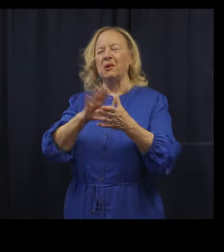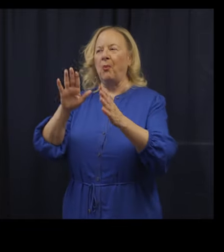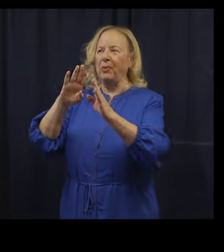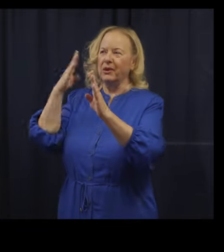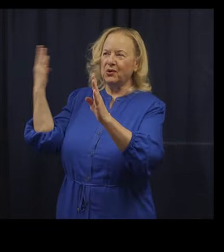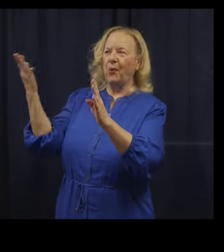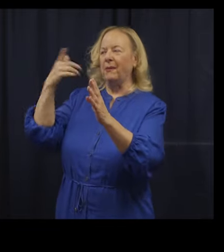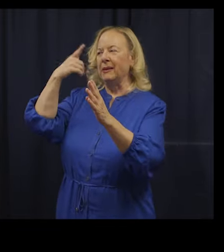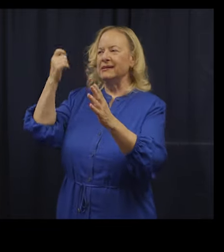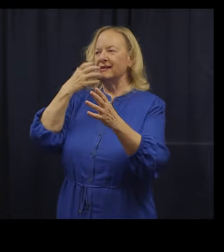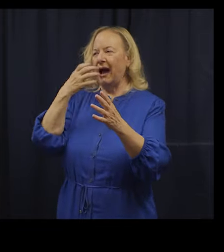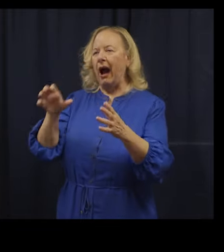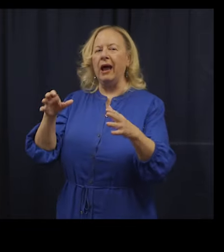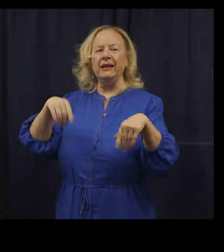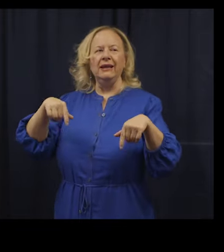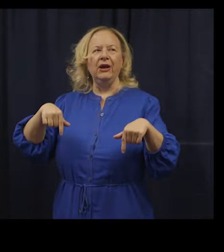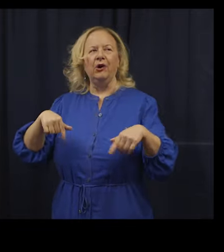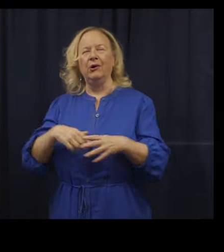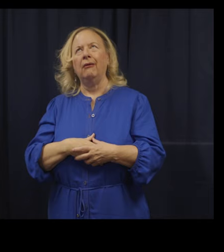Oh